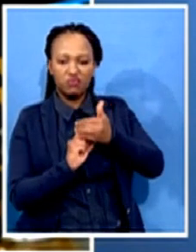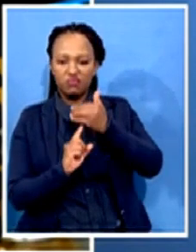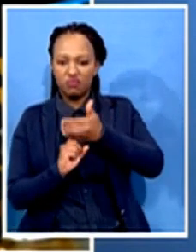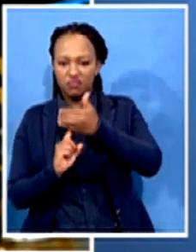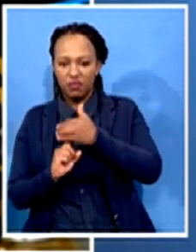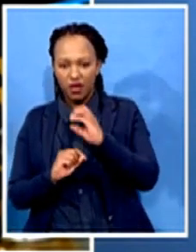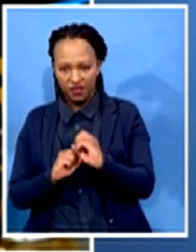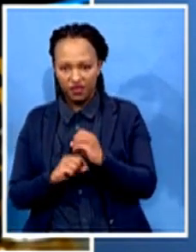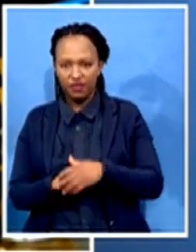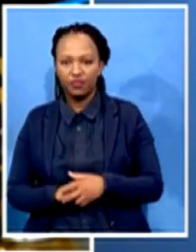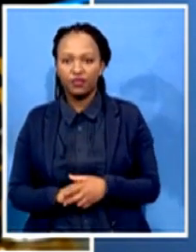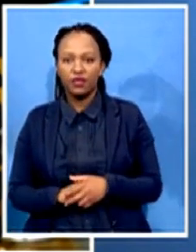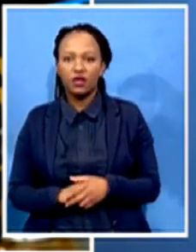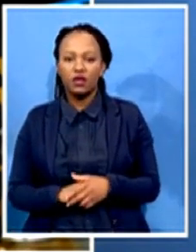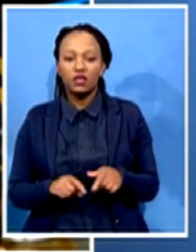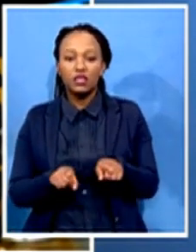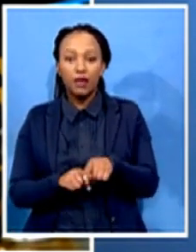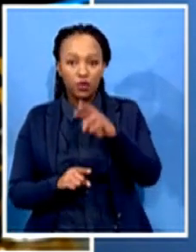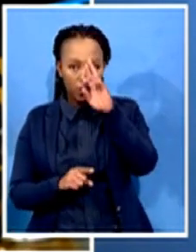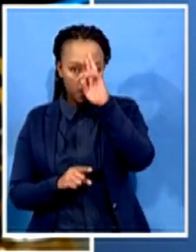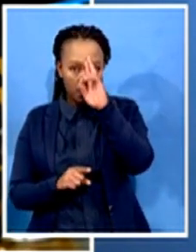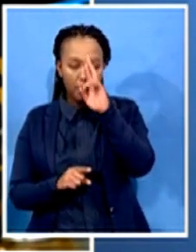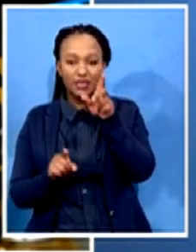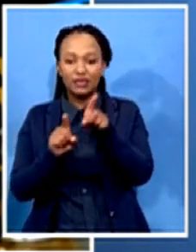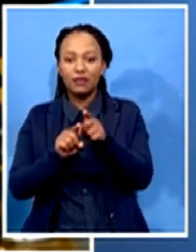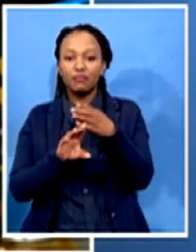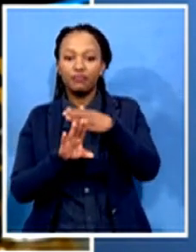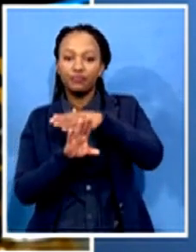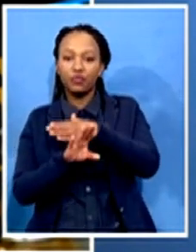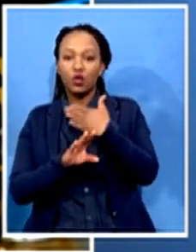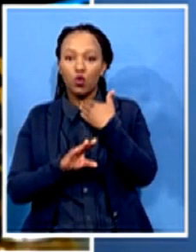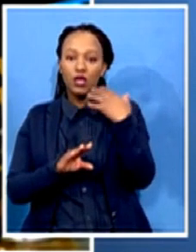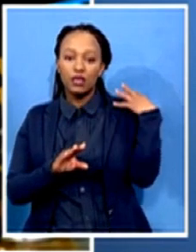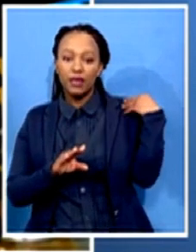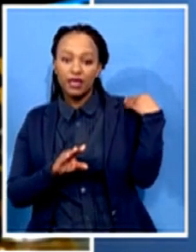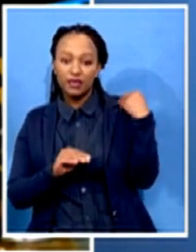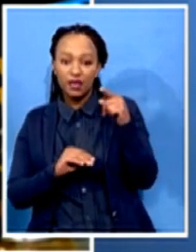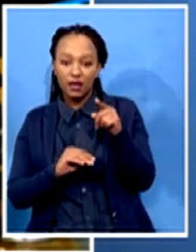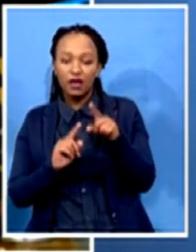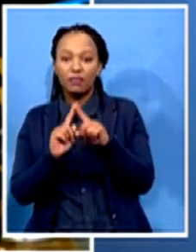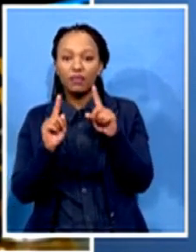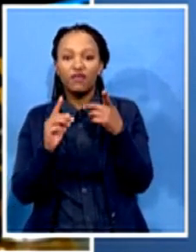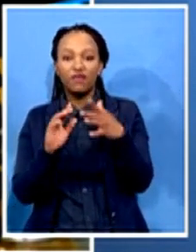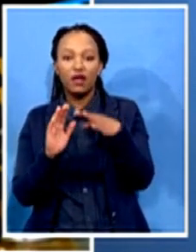the same minister who gave a lift to her